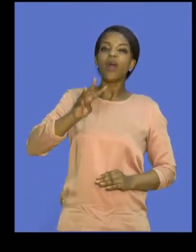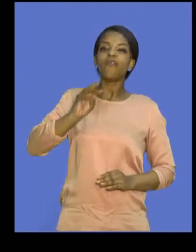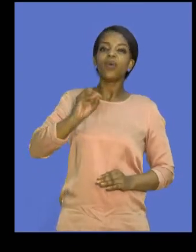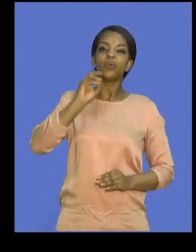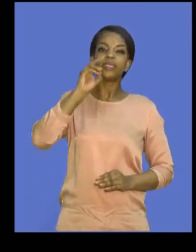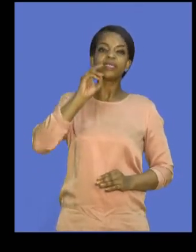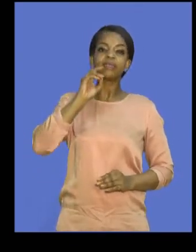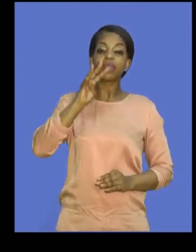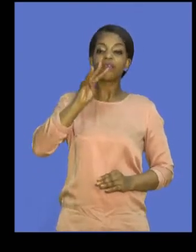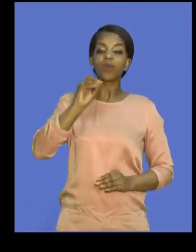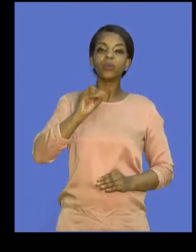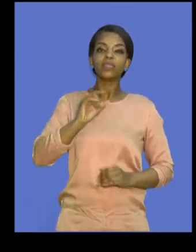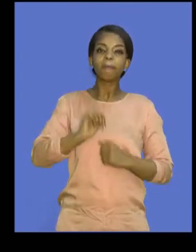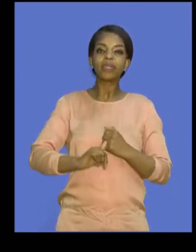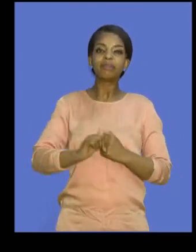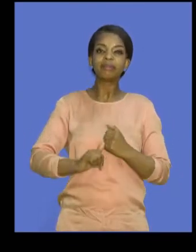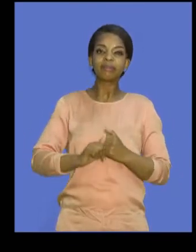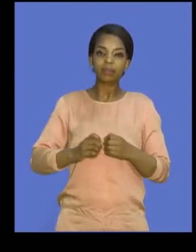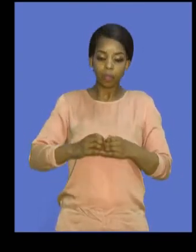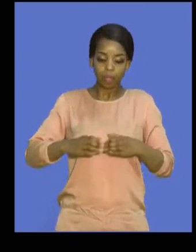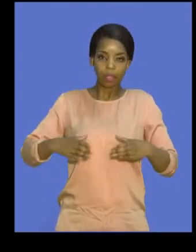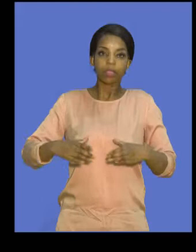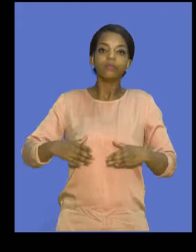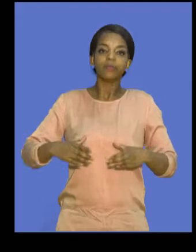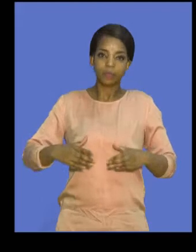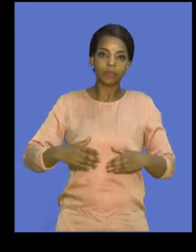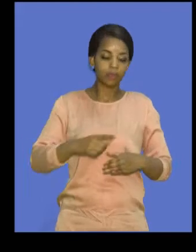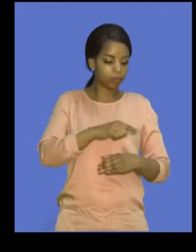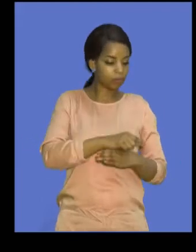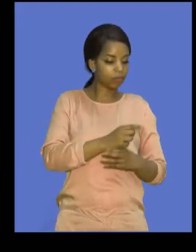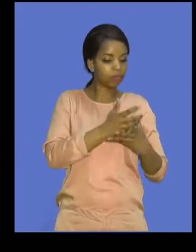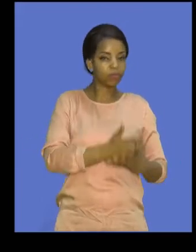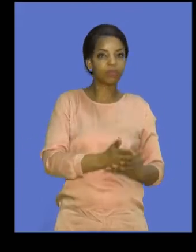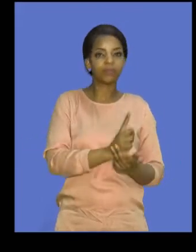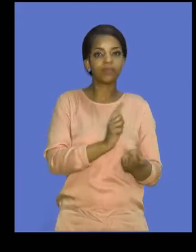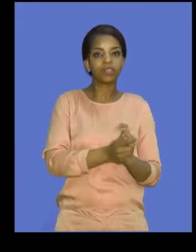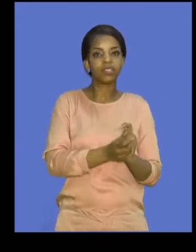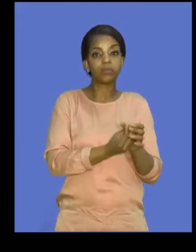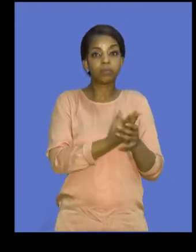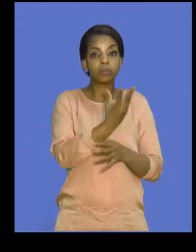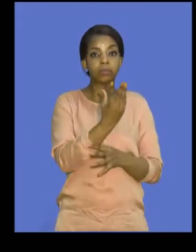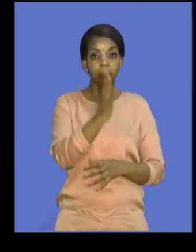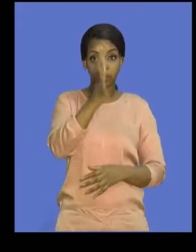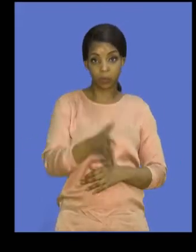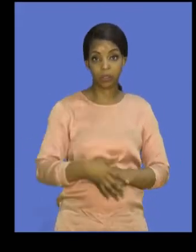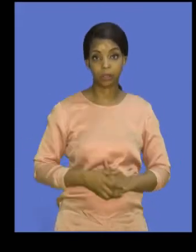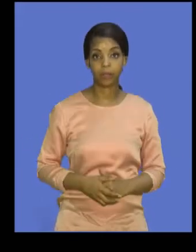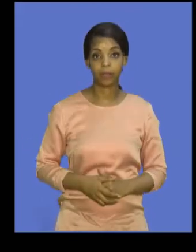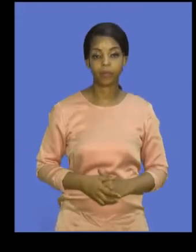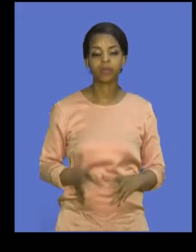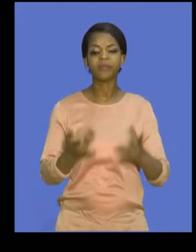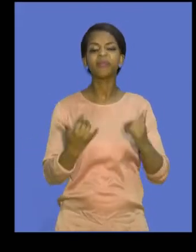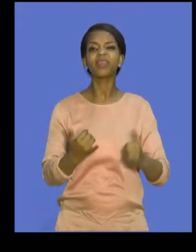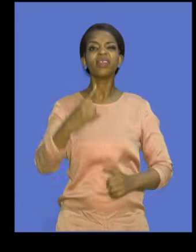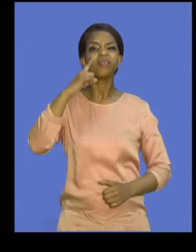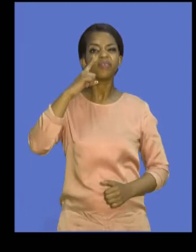And now what I want you to look at is when you're talking about growth, you need to look at whether there is a pattern, and also